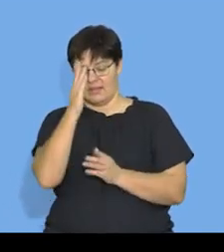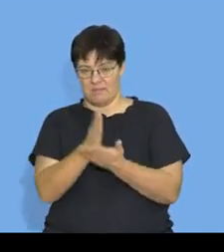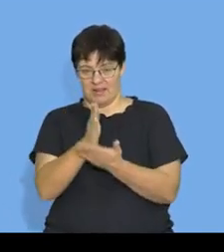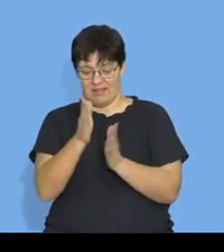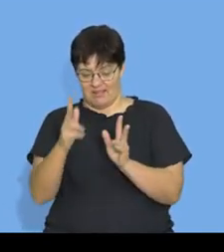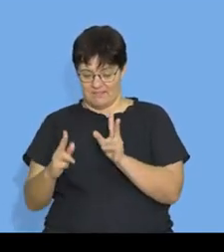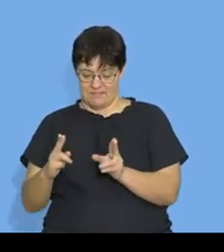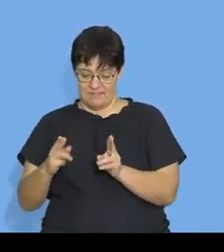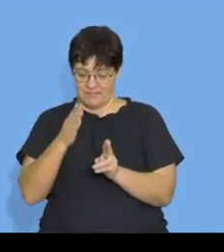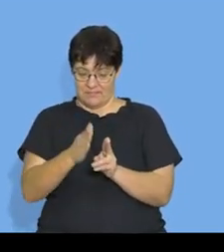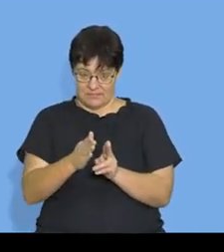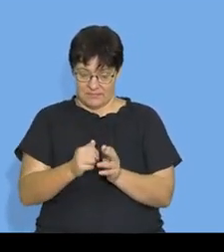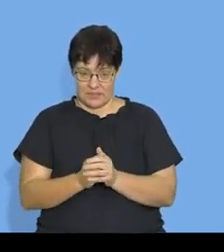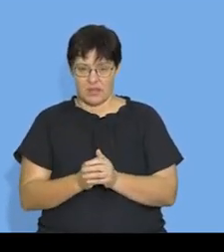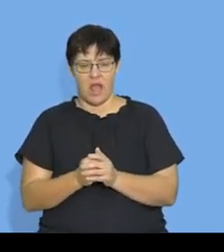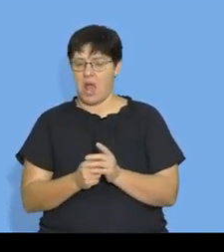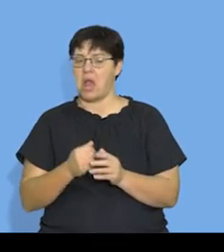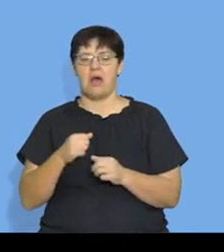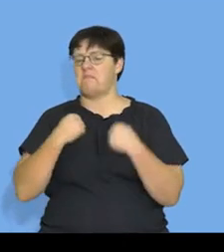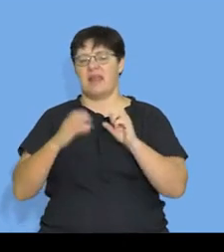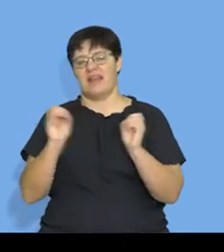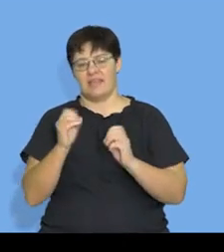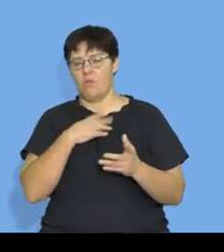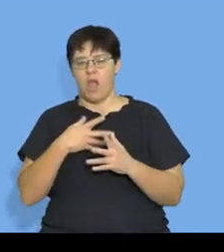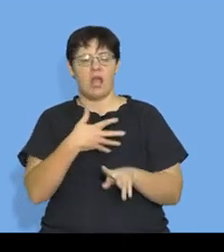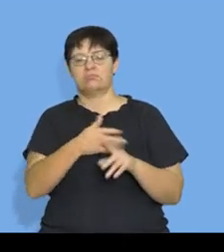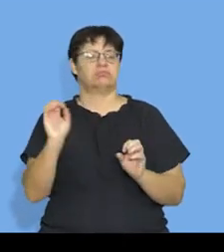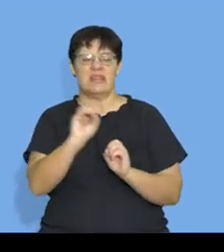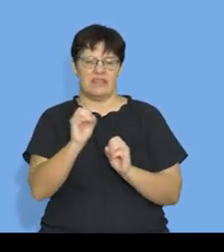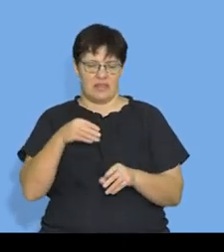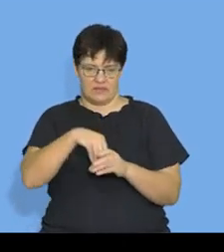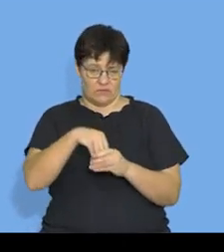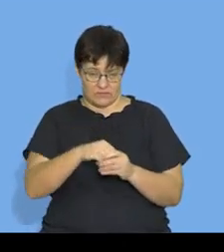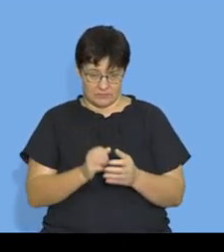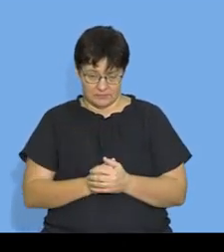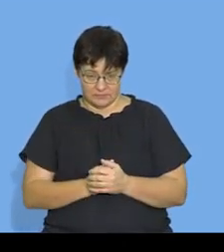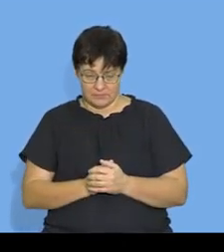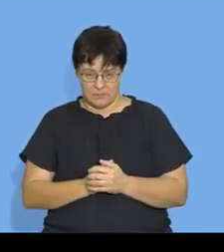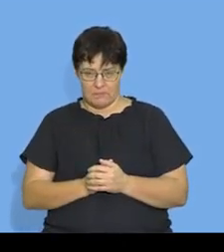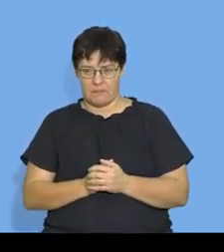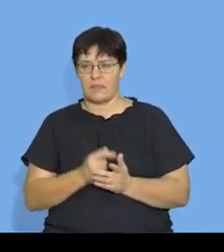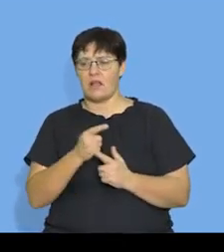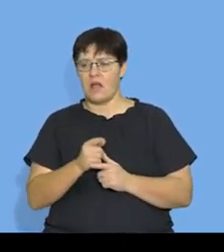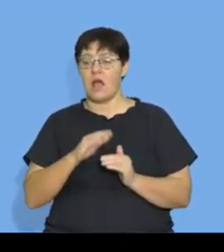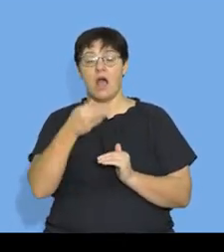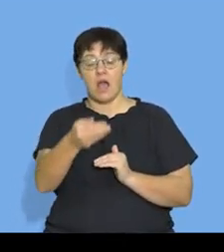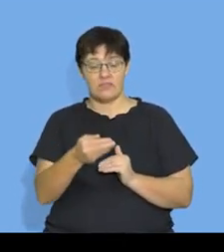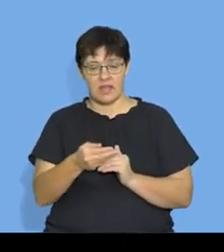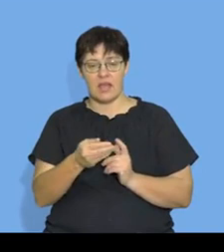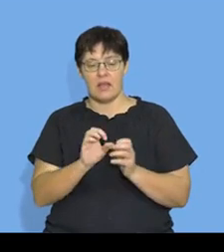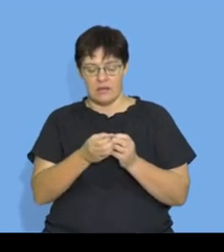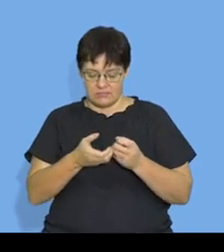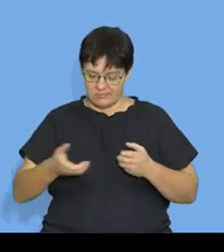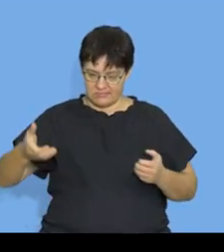cut. The procedure is generally painless as there are no nerves in the umbilical cord. After